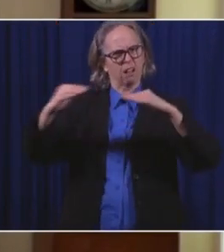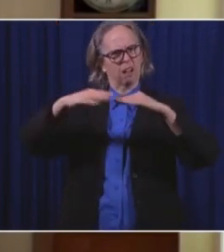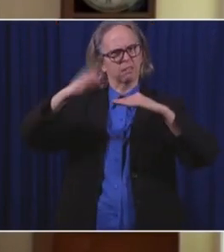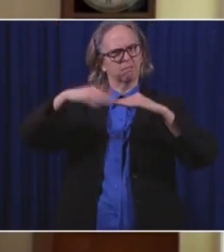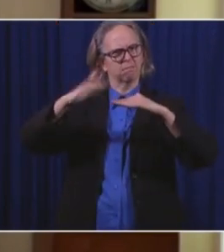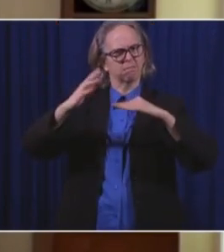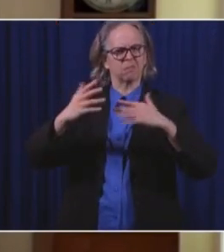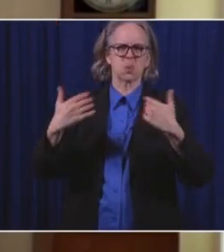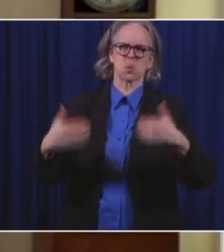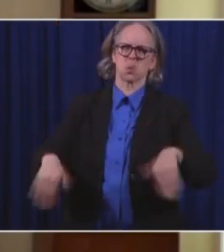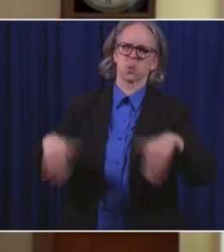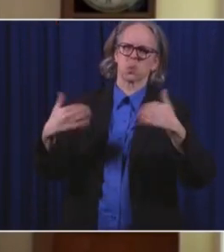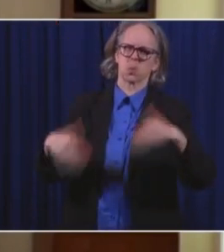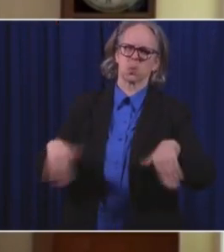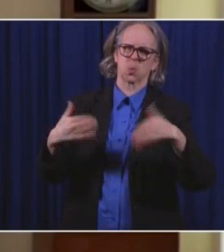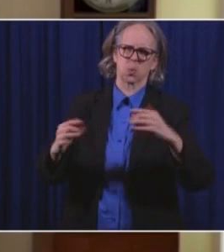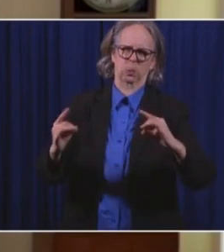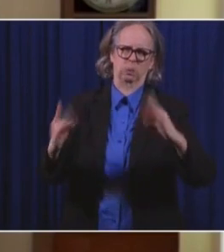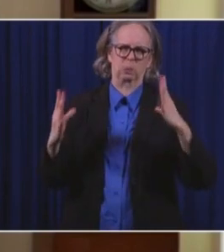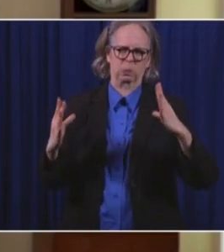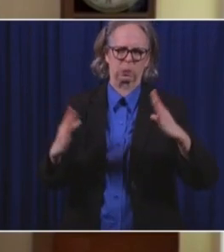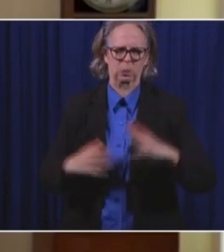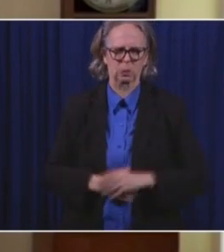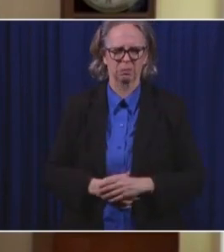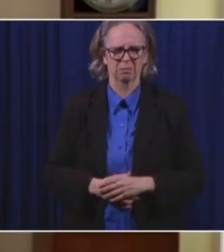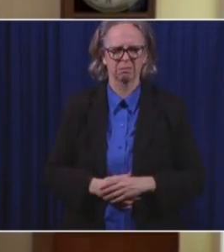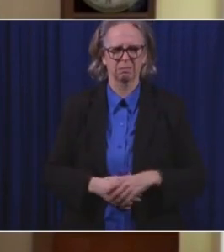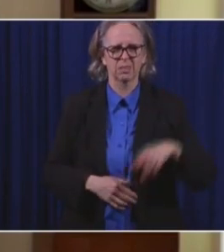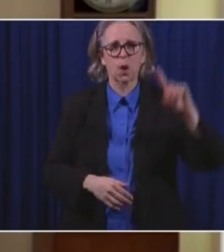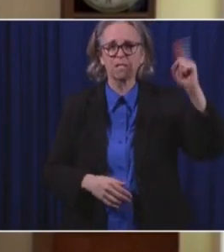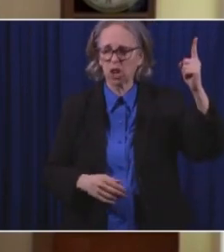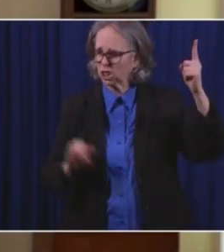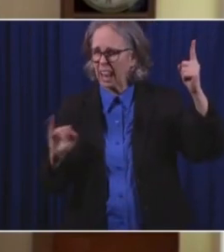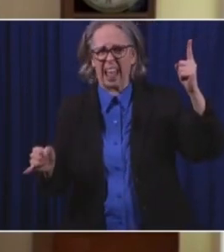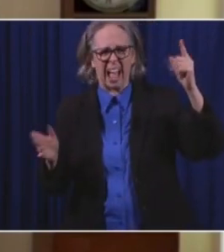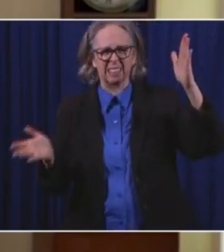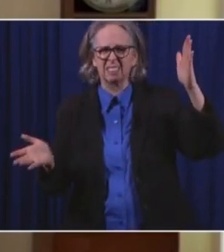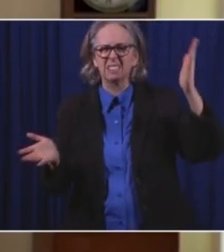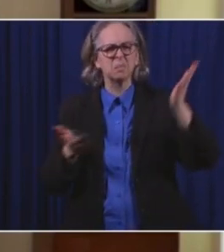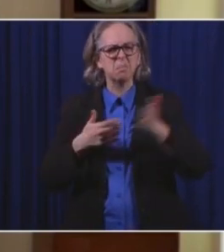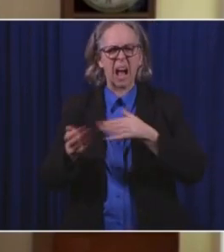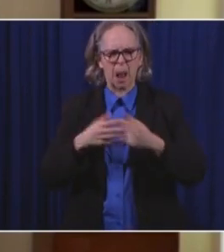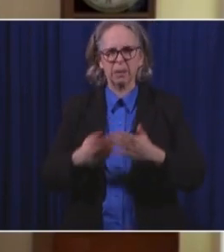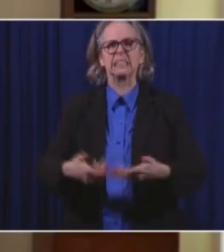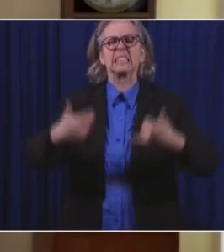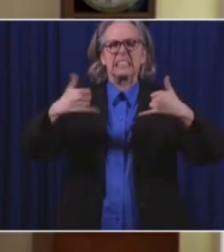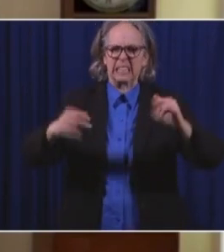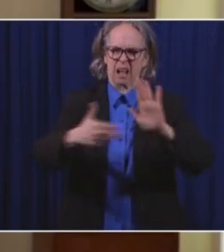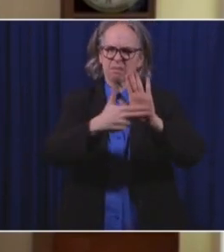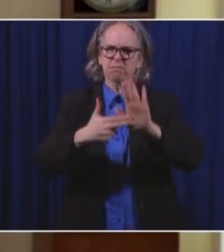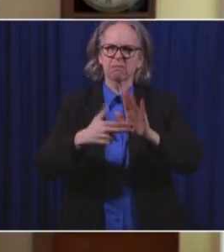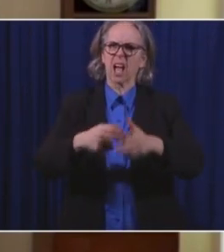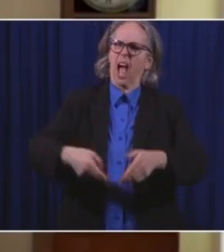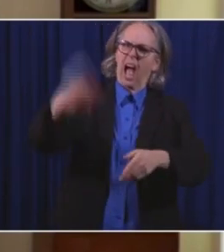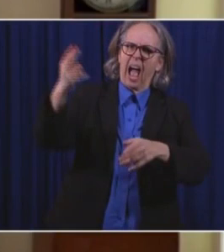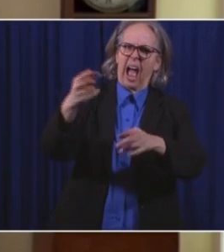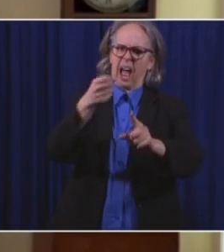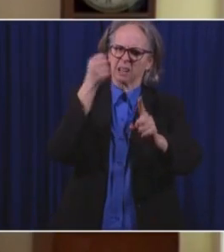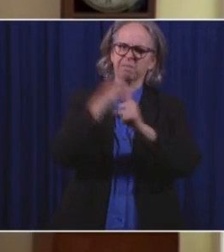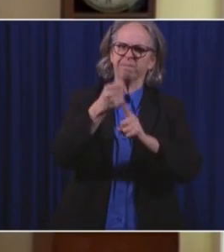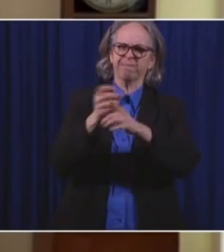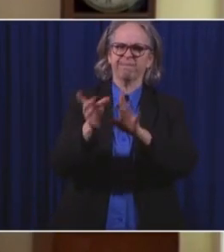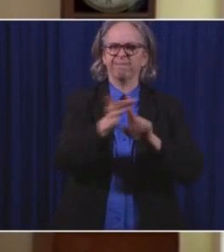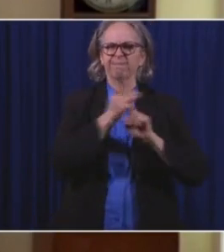matter where you live in the state of Ohio, you live in a county that has a very high rate of the